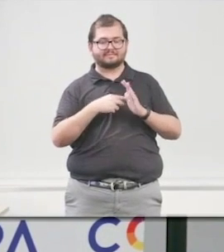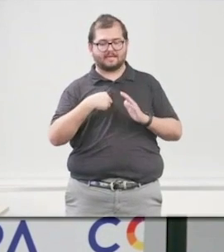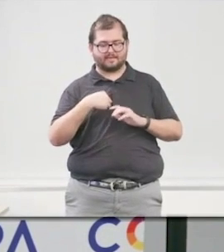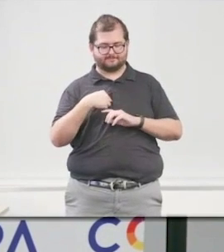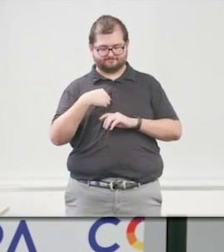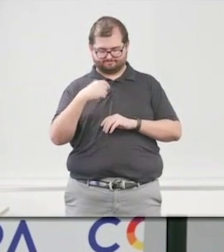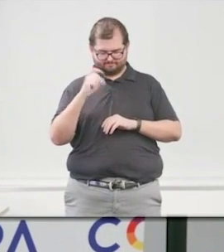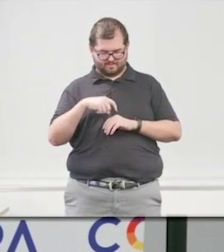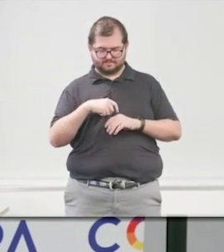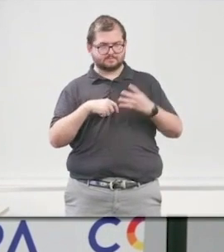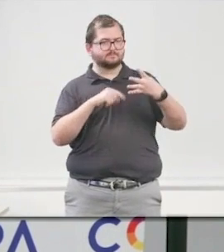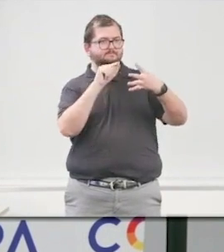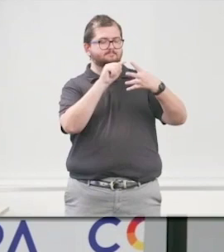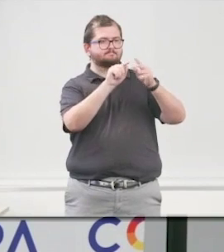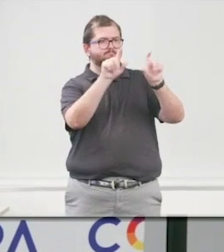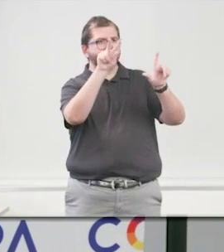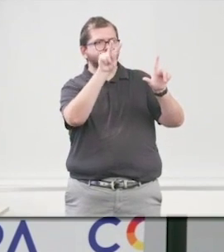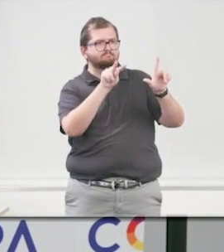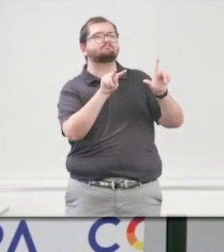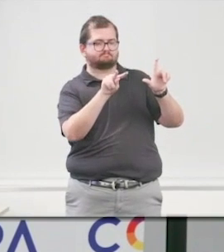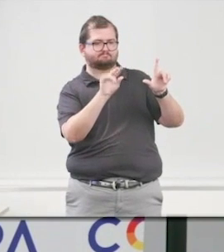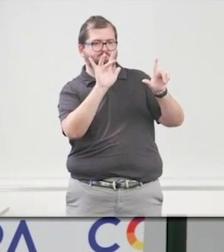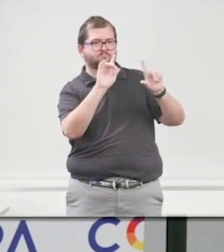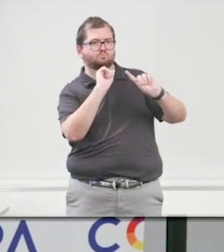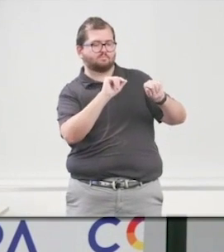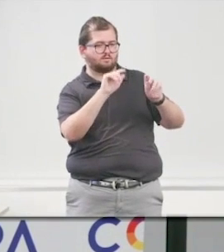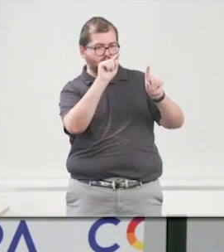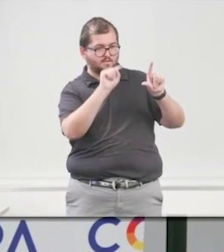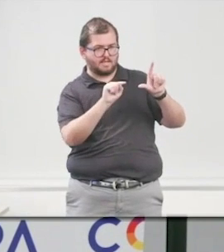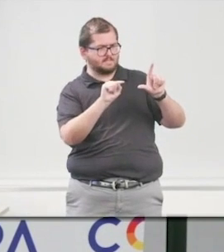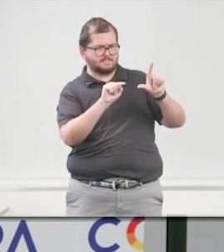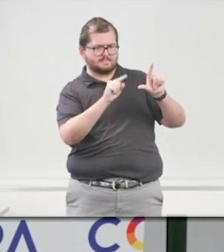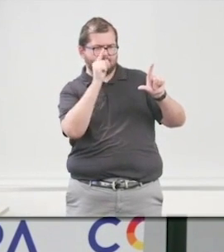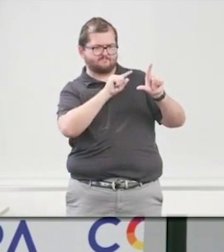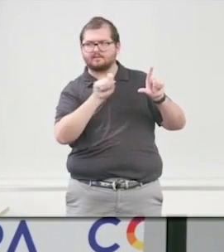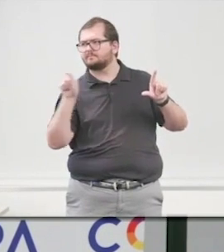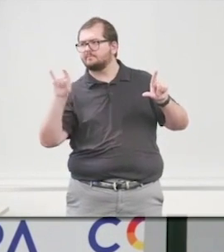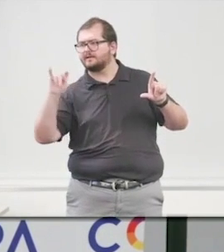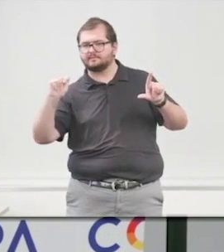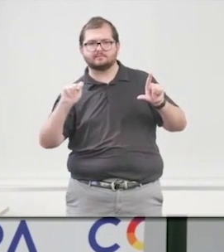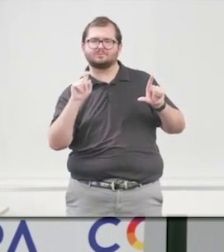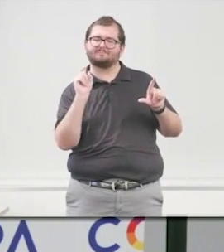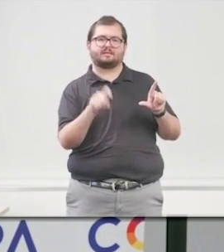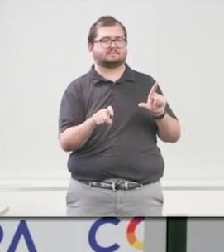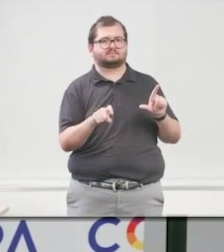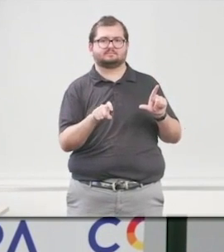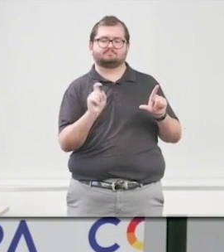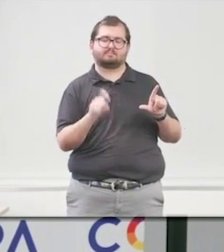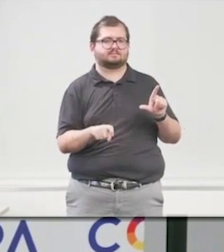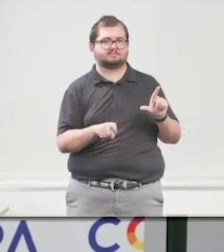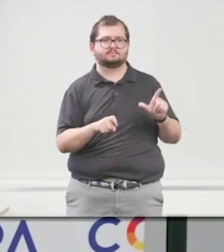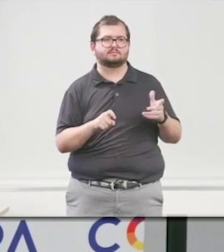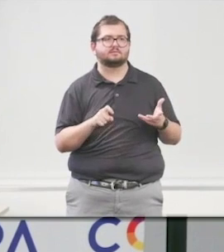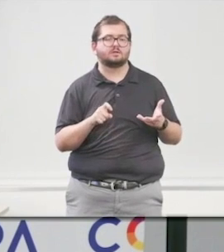be very, very vigilant. And these bad actors, as I've called them, are very equipped and